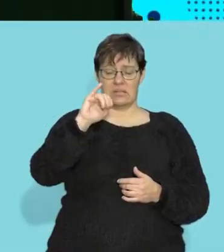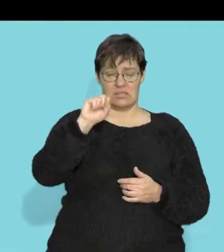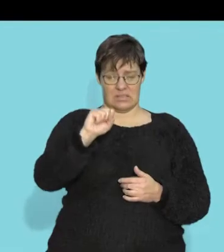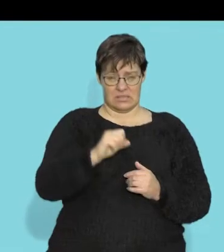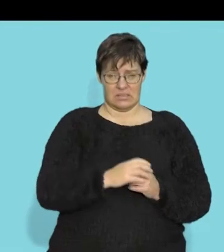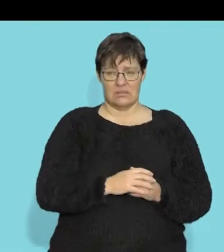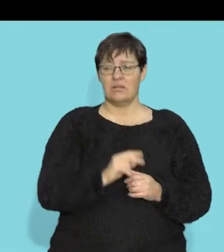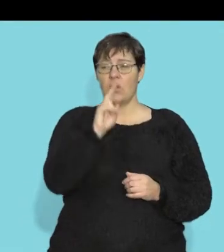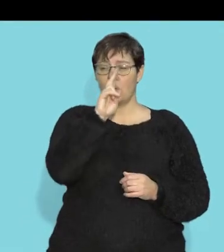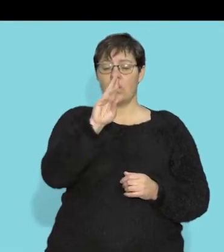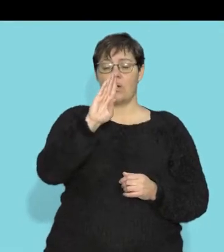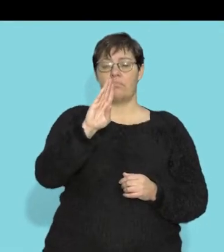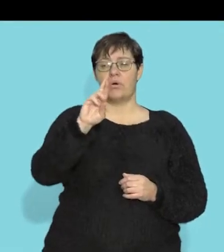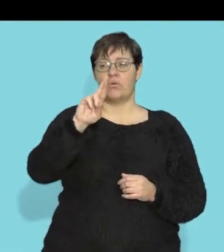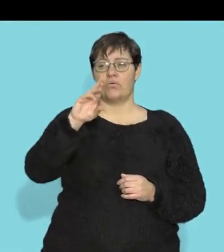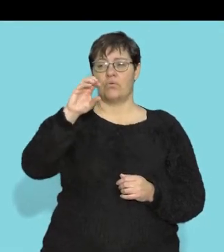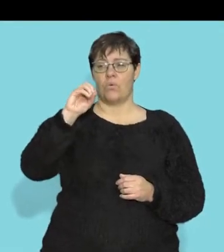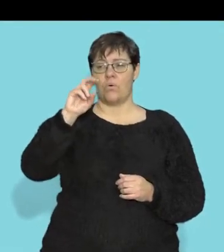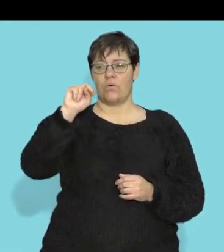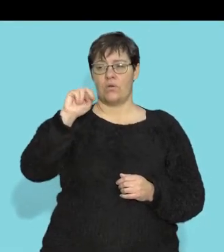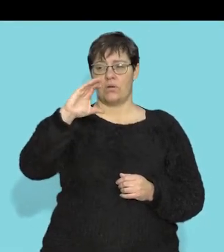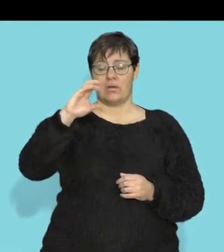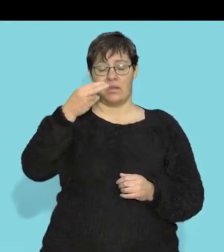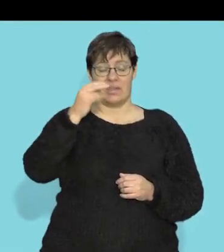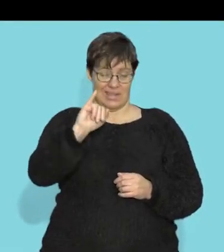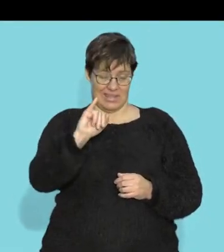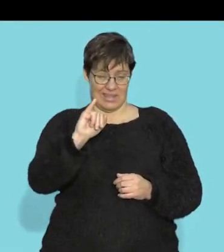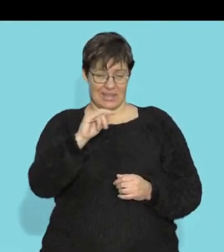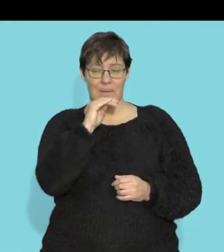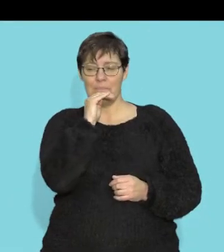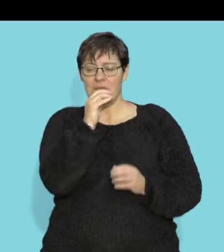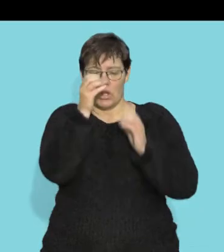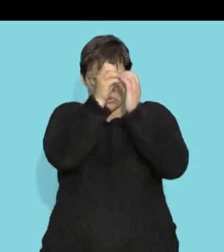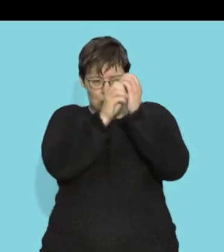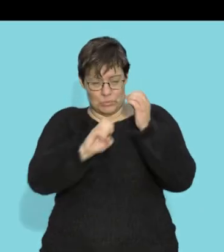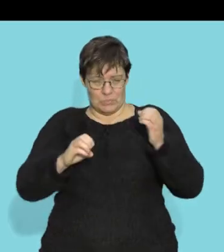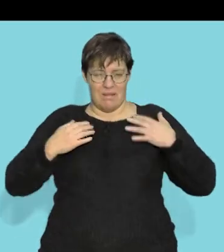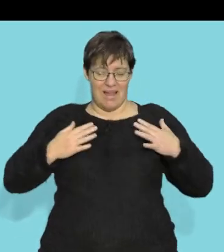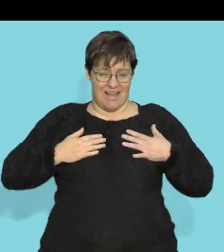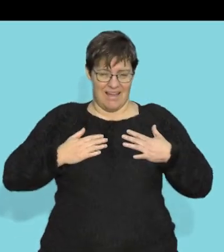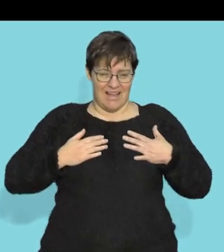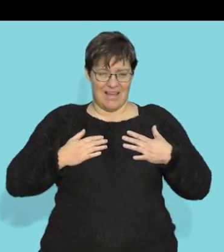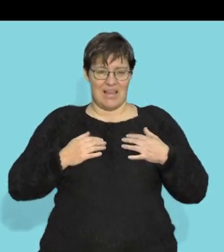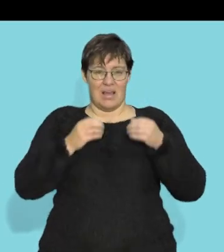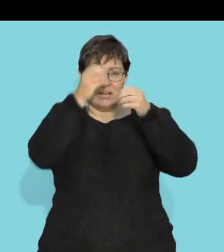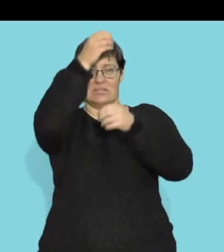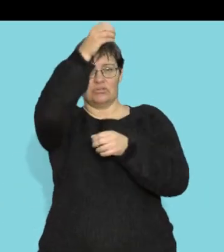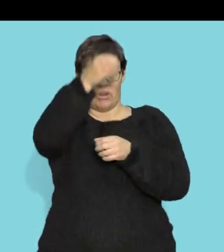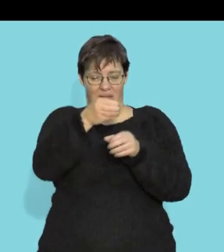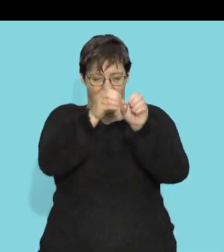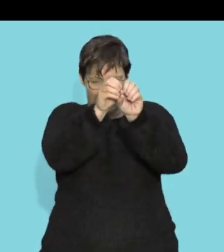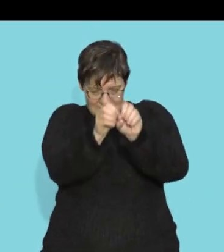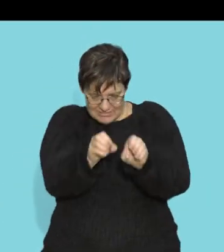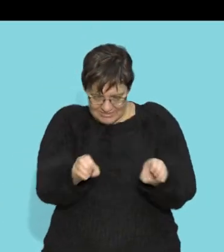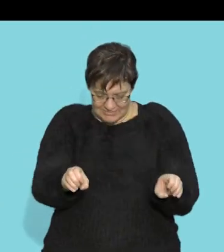bronchi are our tubes, all right, so when we looked at the trachea, there's the